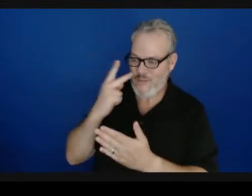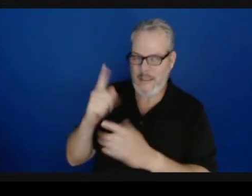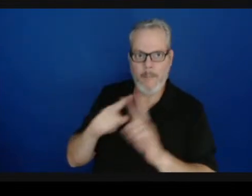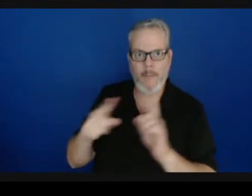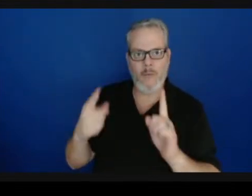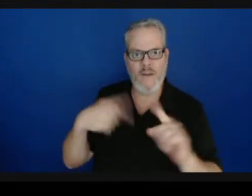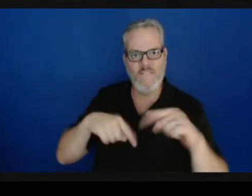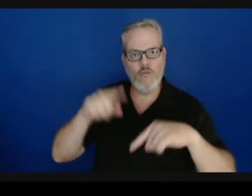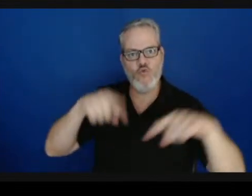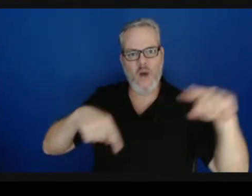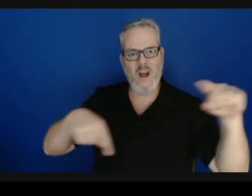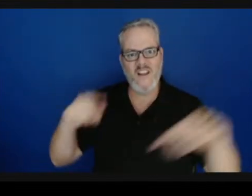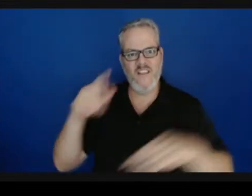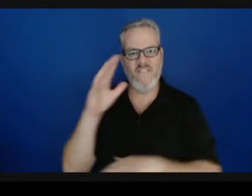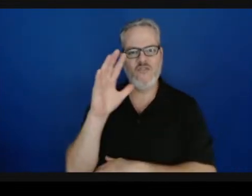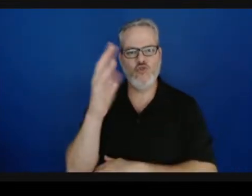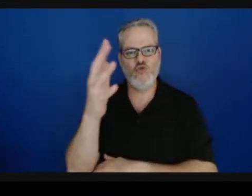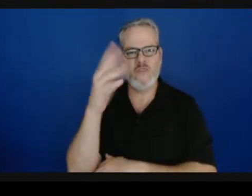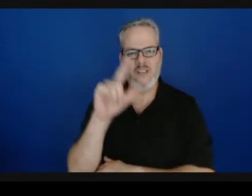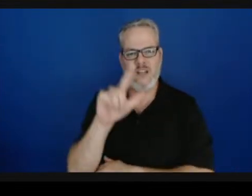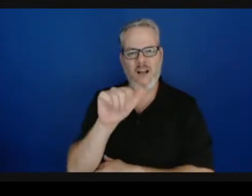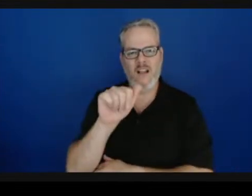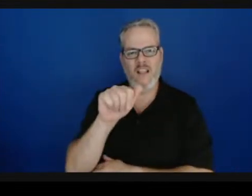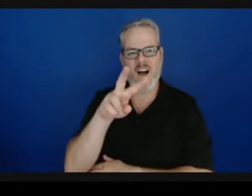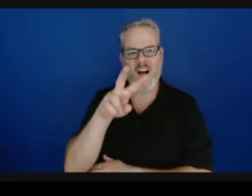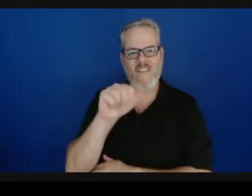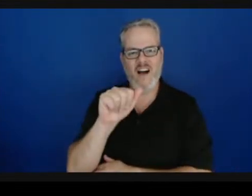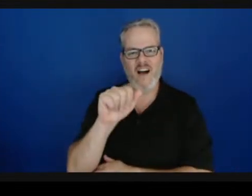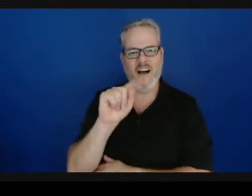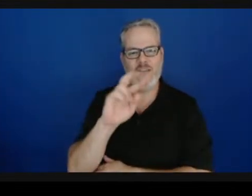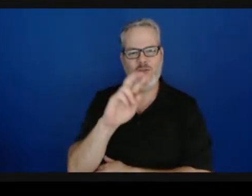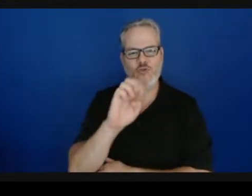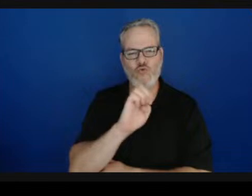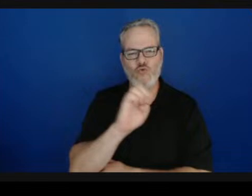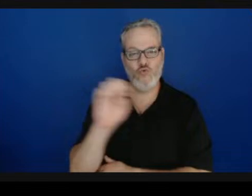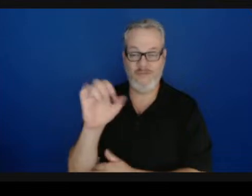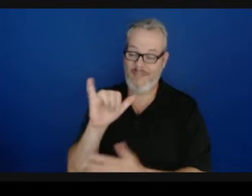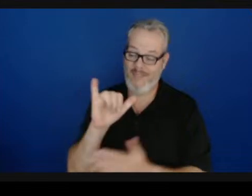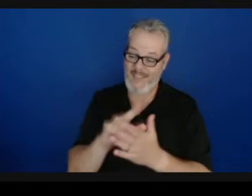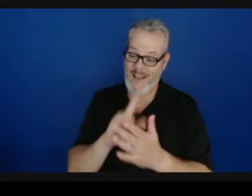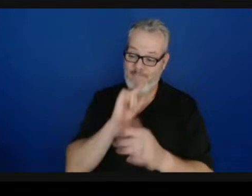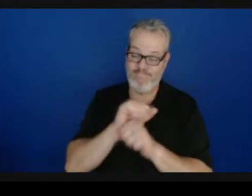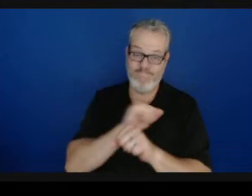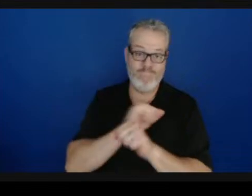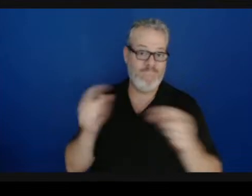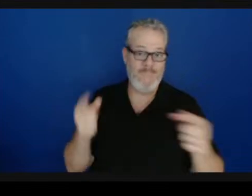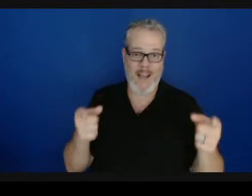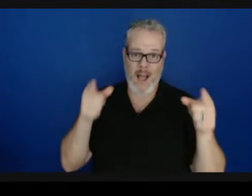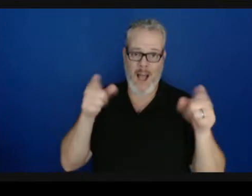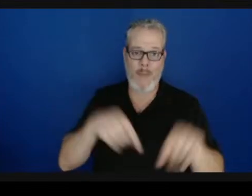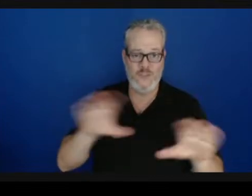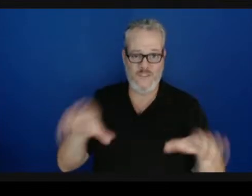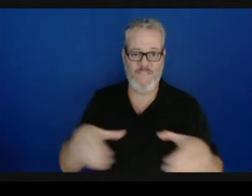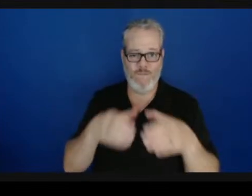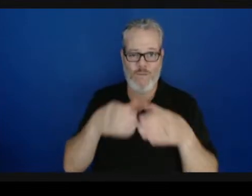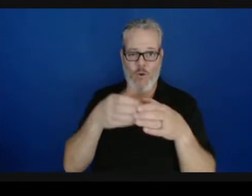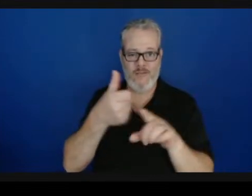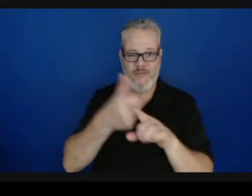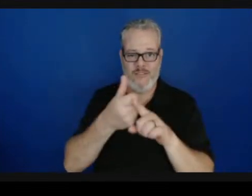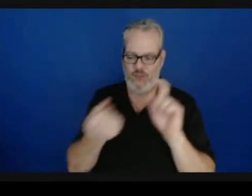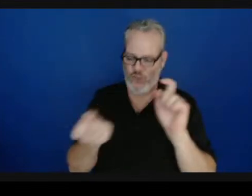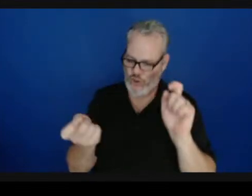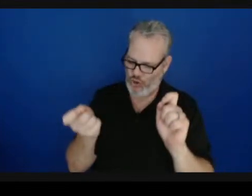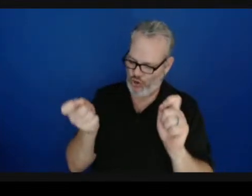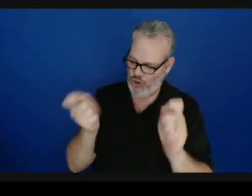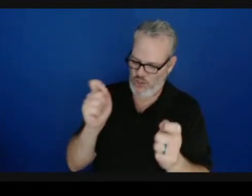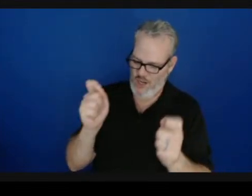but that's what these volcanoes do, is they keep reshaping themselves over and over. If only we're so easy to do that as people,